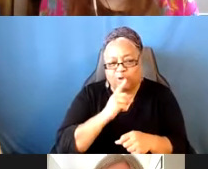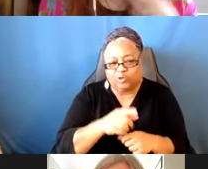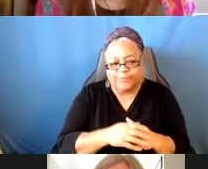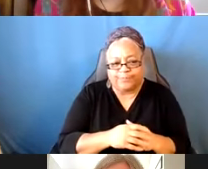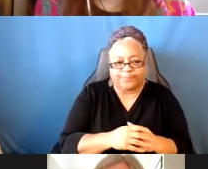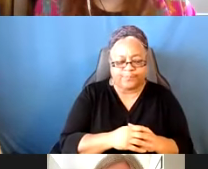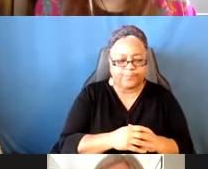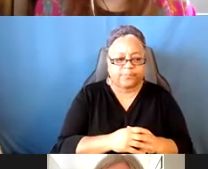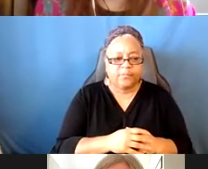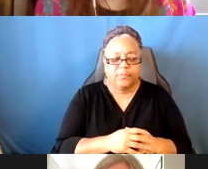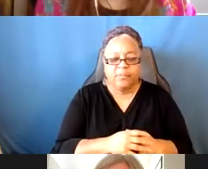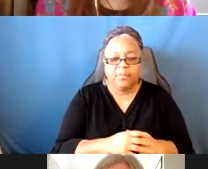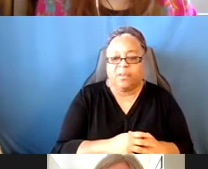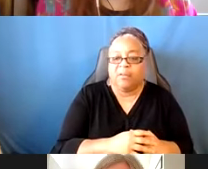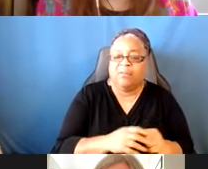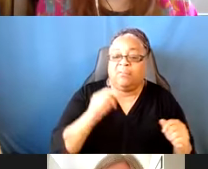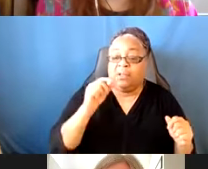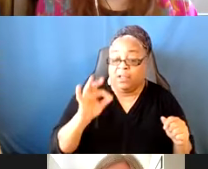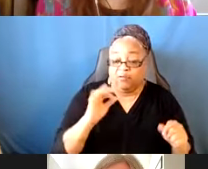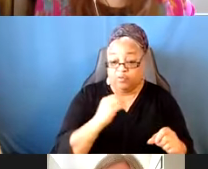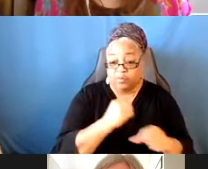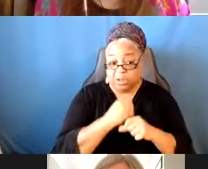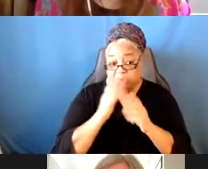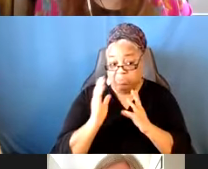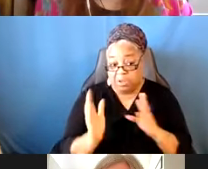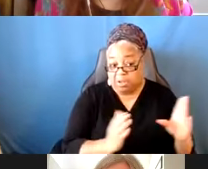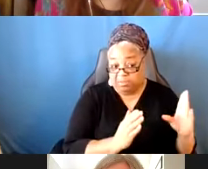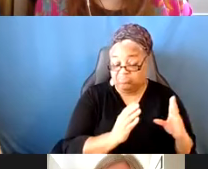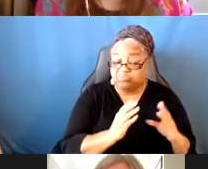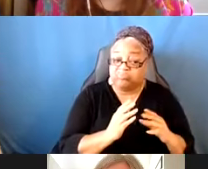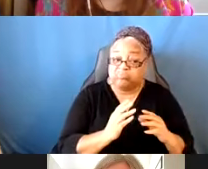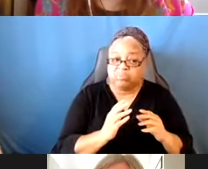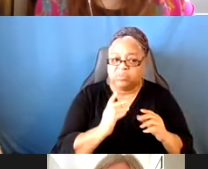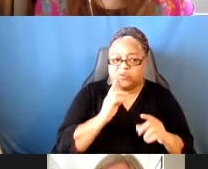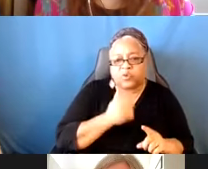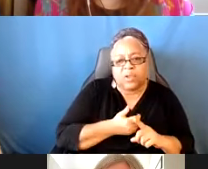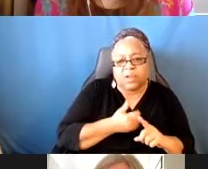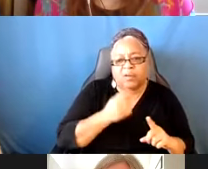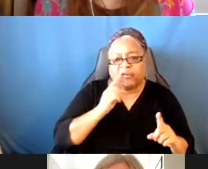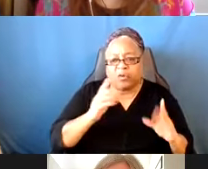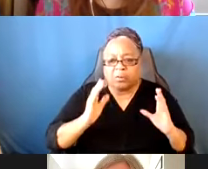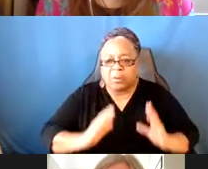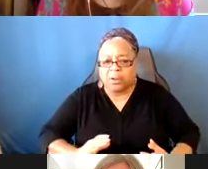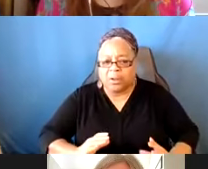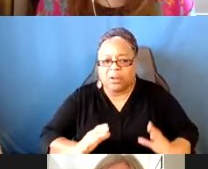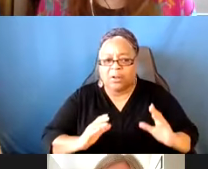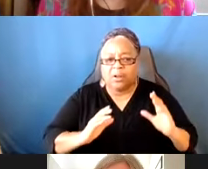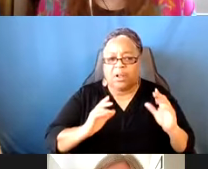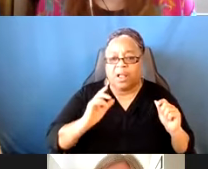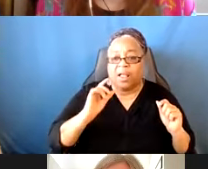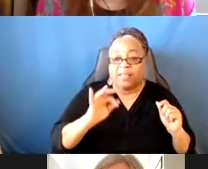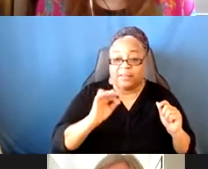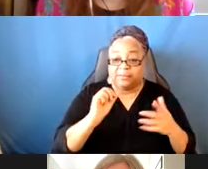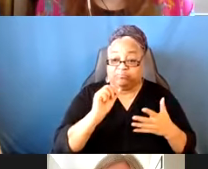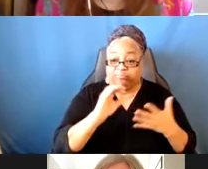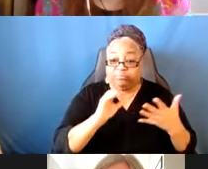So whether you're making a safety plan for yourself or for a client, this bulleted list is